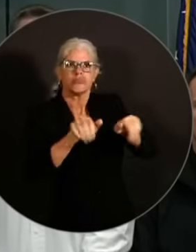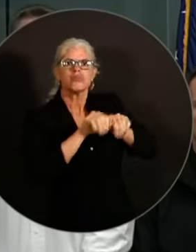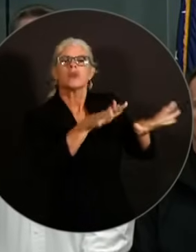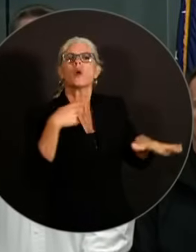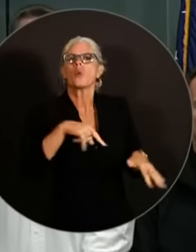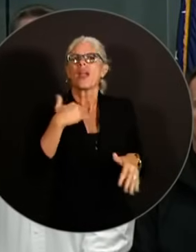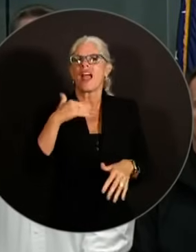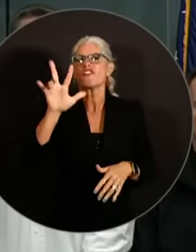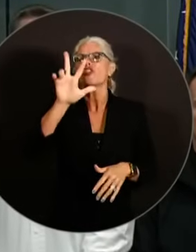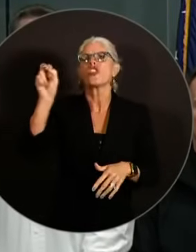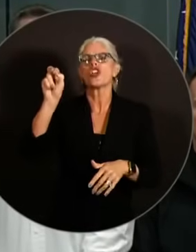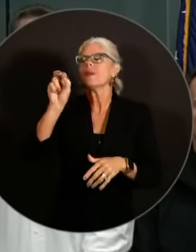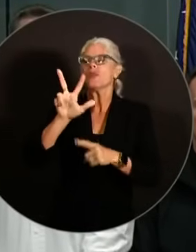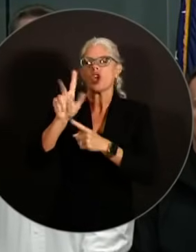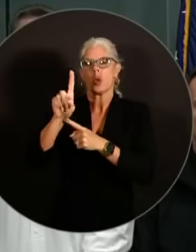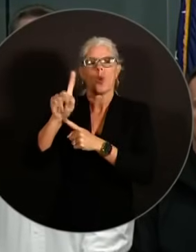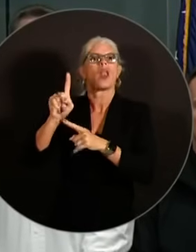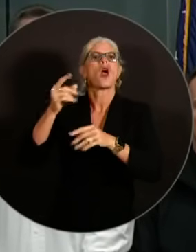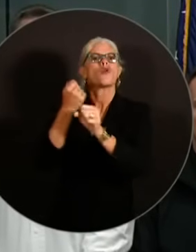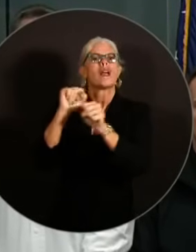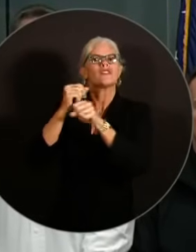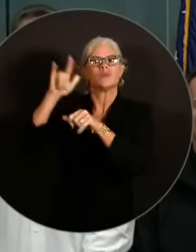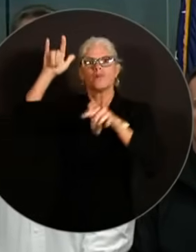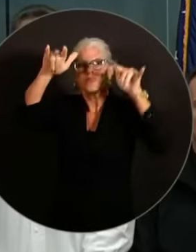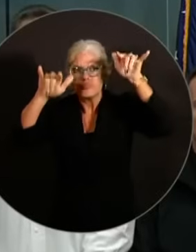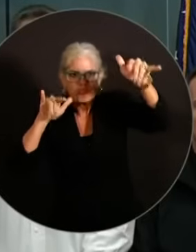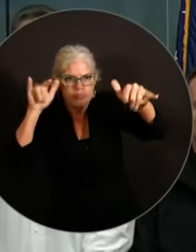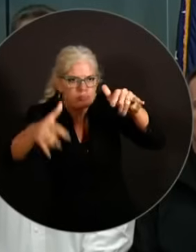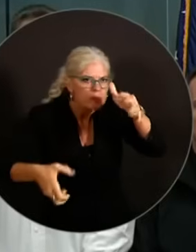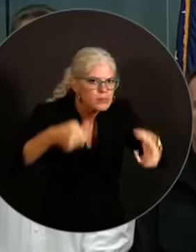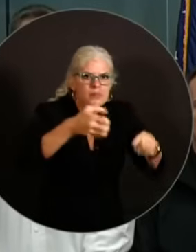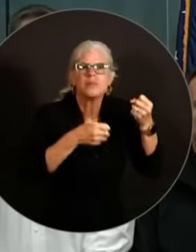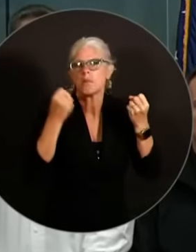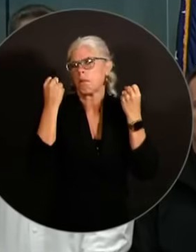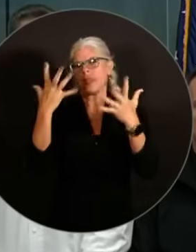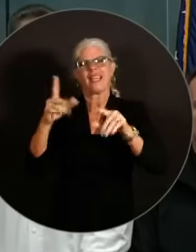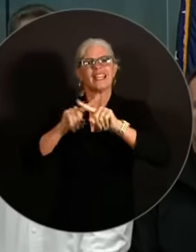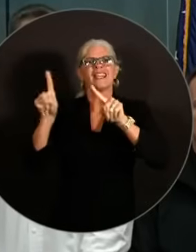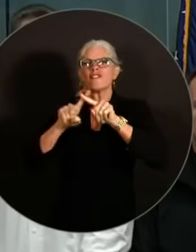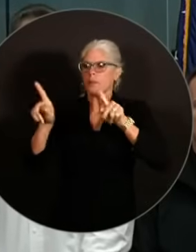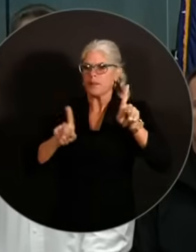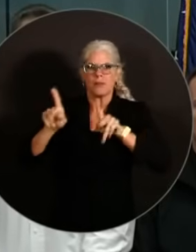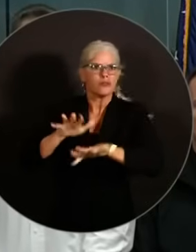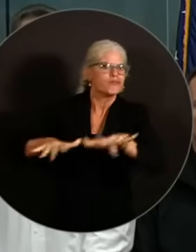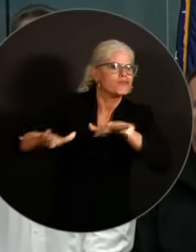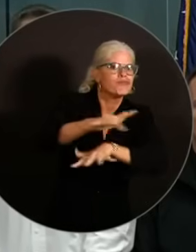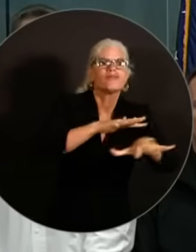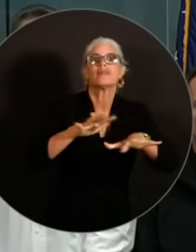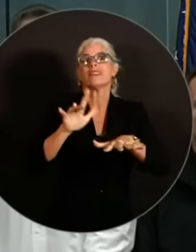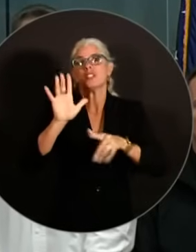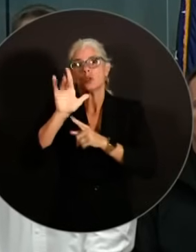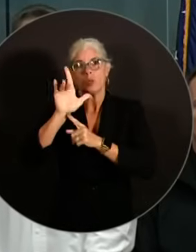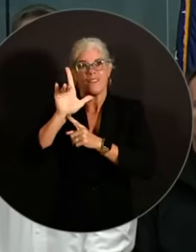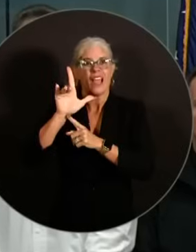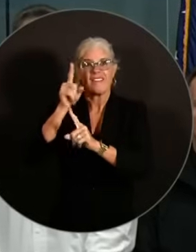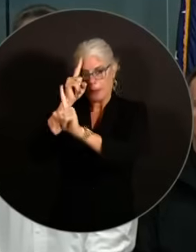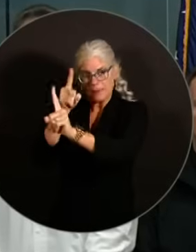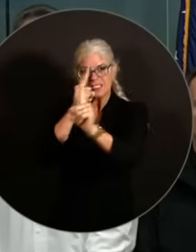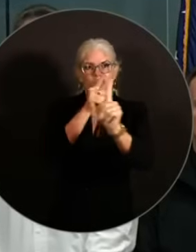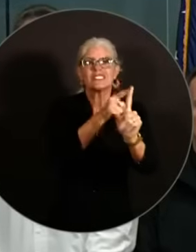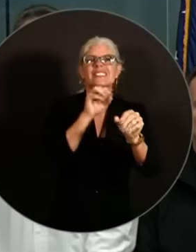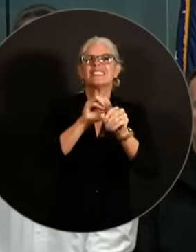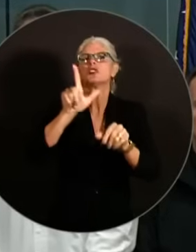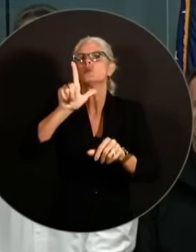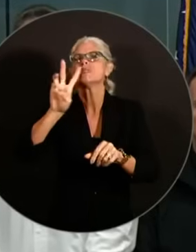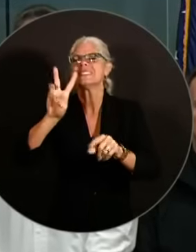aircraft operational and hundreds of rescuers engaged in over 125 active missions in 26 different counties. Over